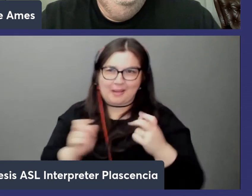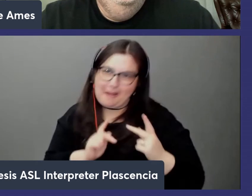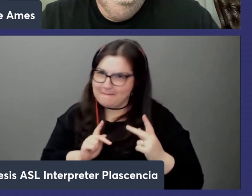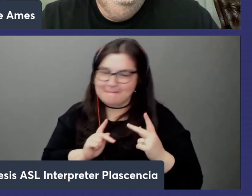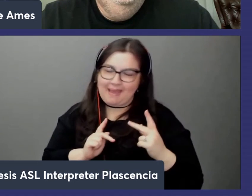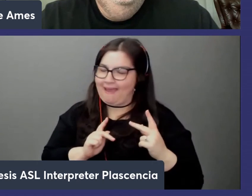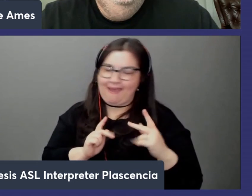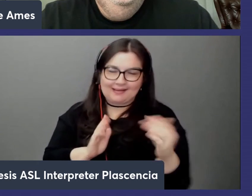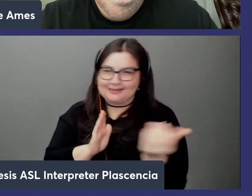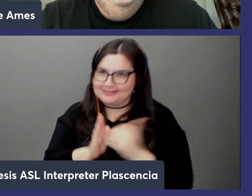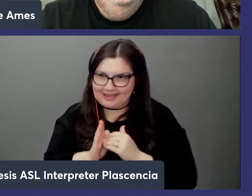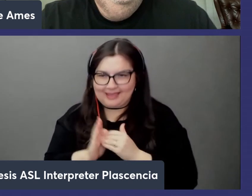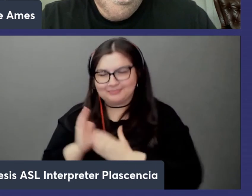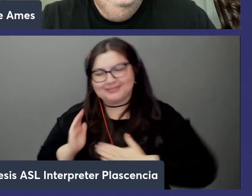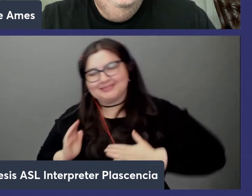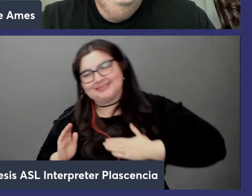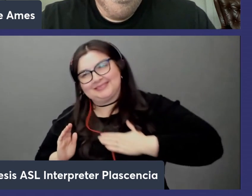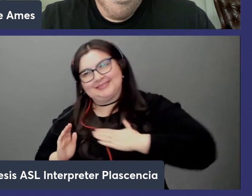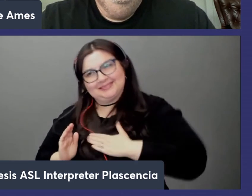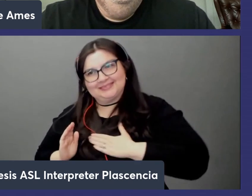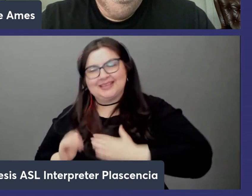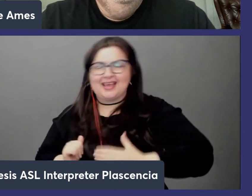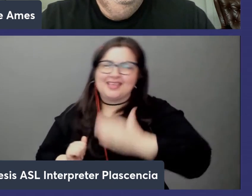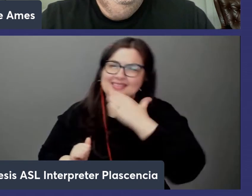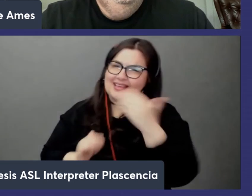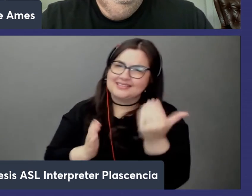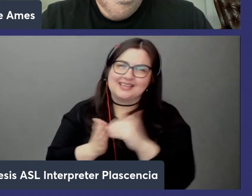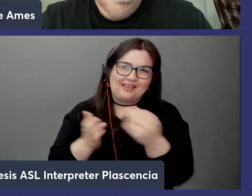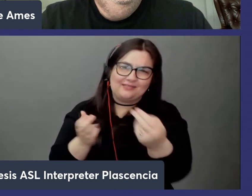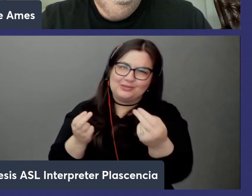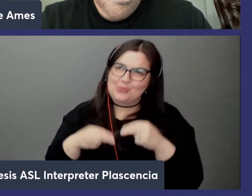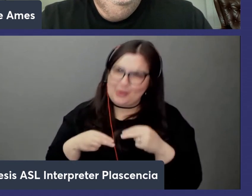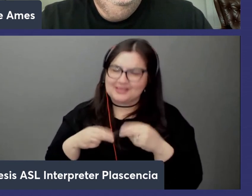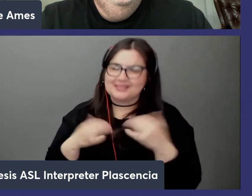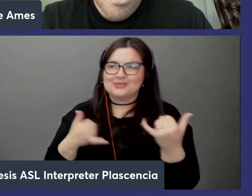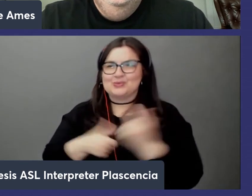another time, please. But thanks for joining us today,